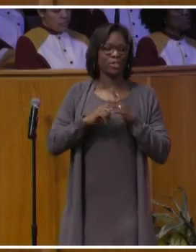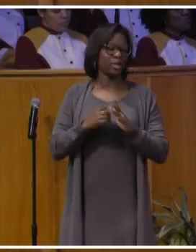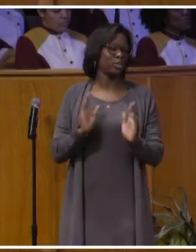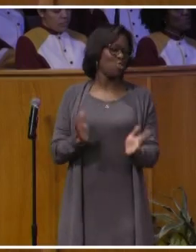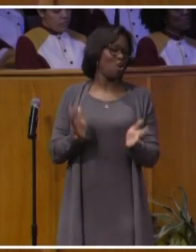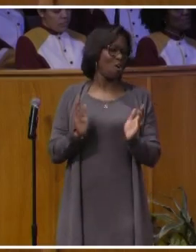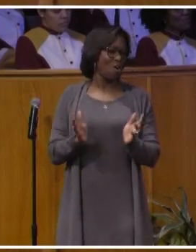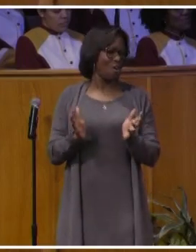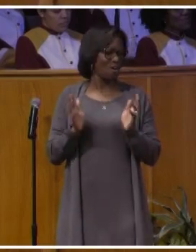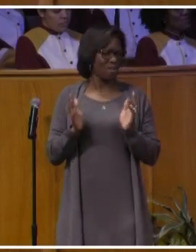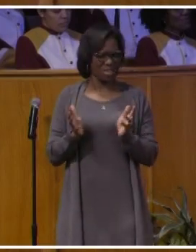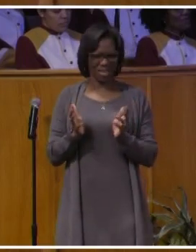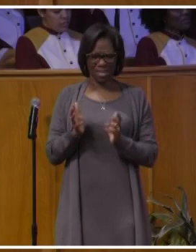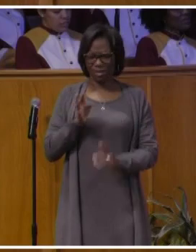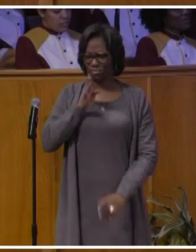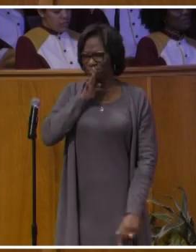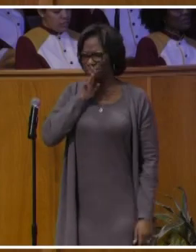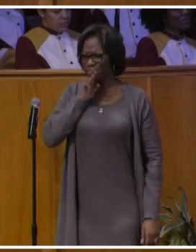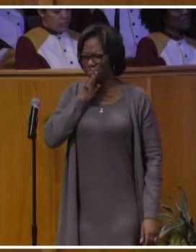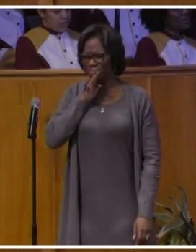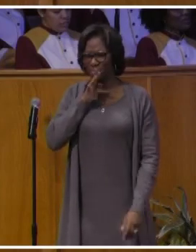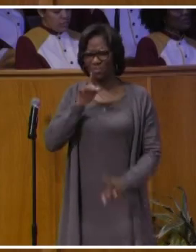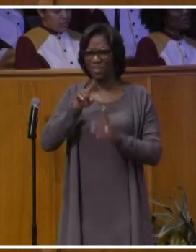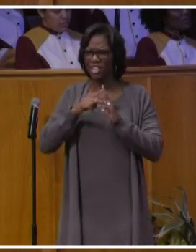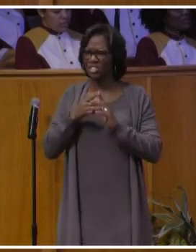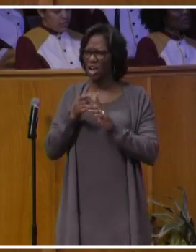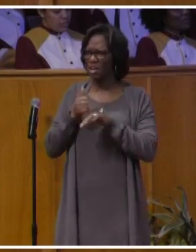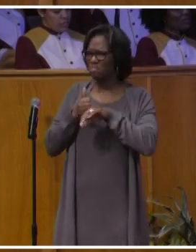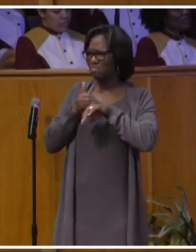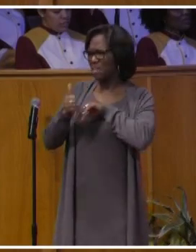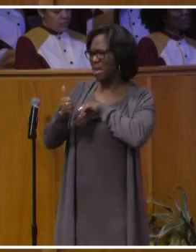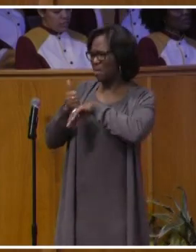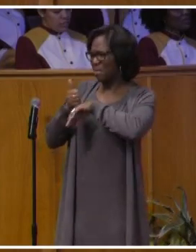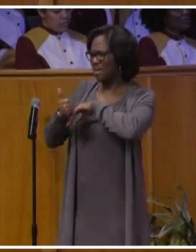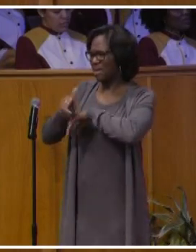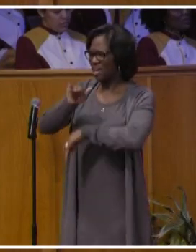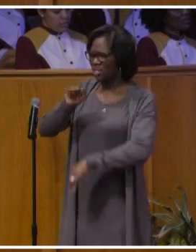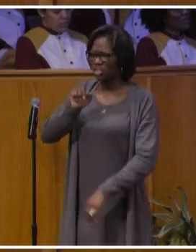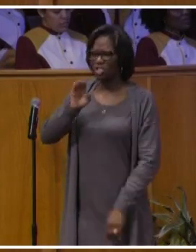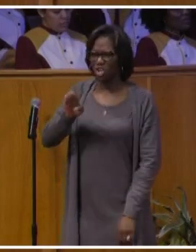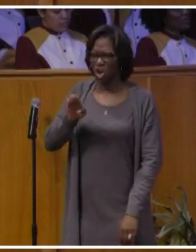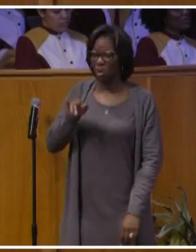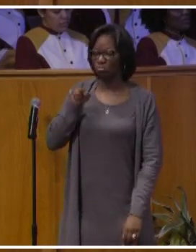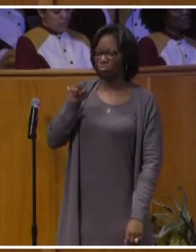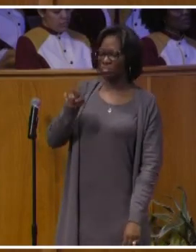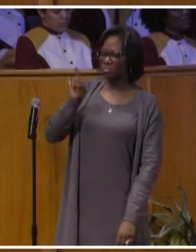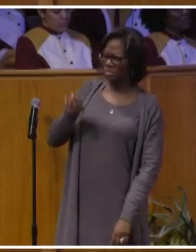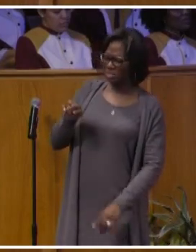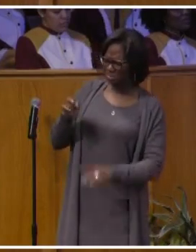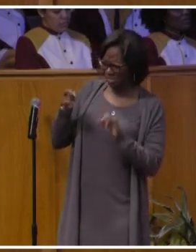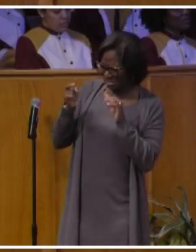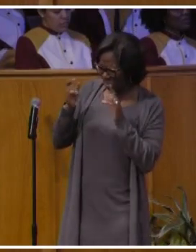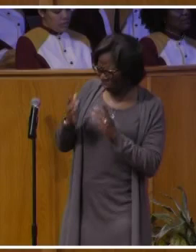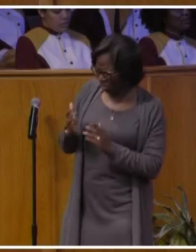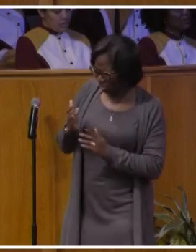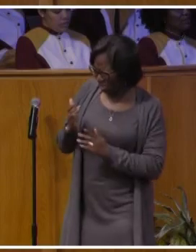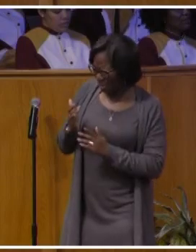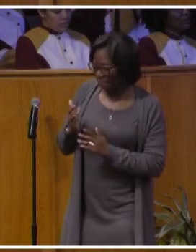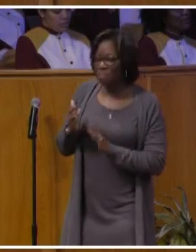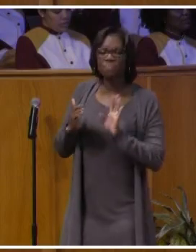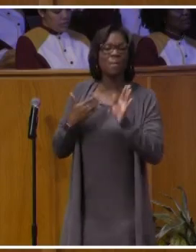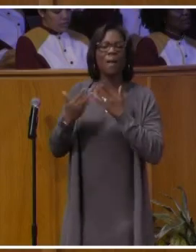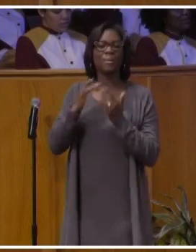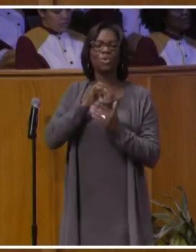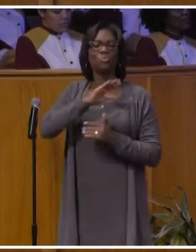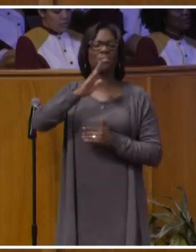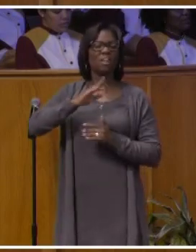And when they start talking, they start accusing Job of being a sinner. This is what they say, in case you've never